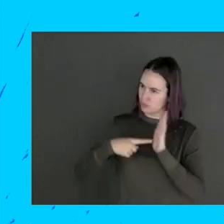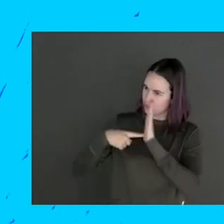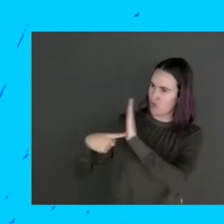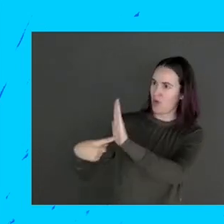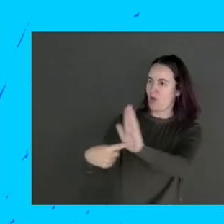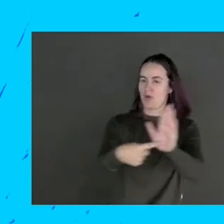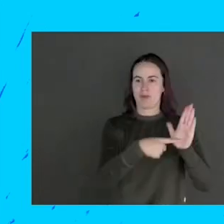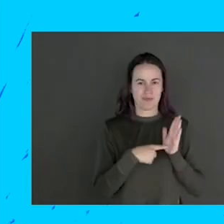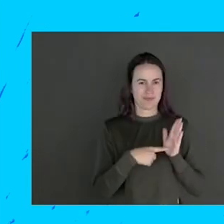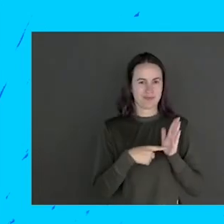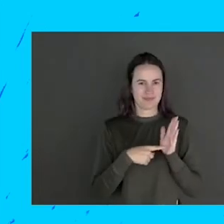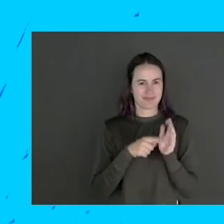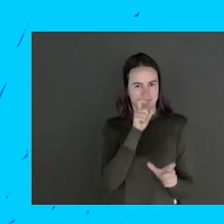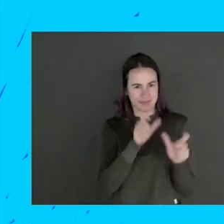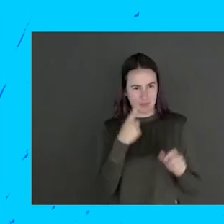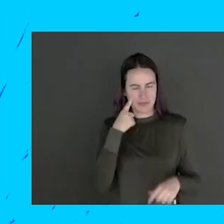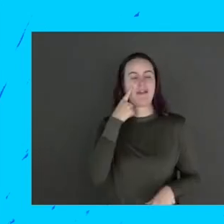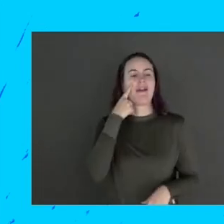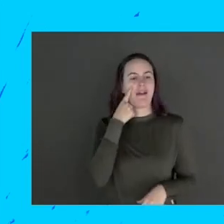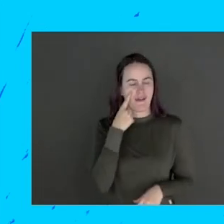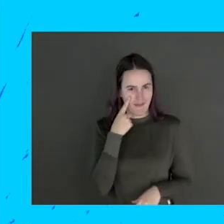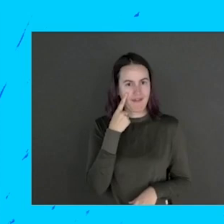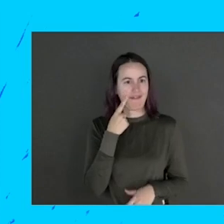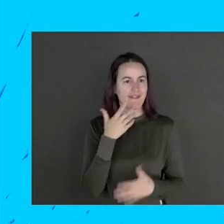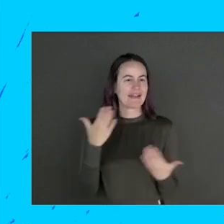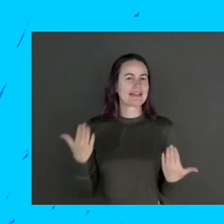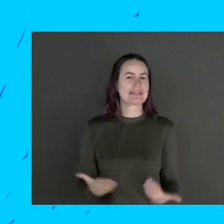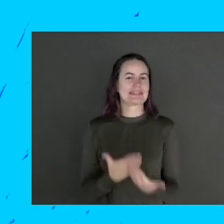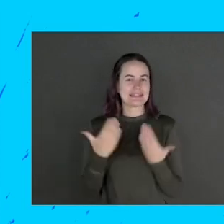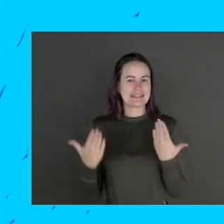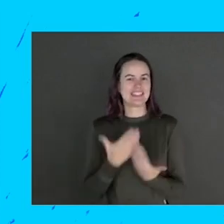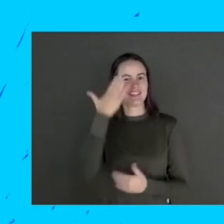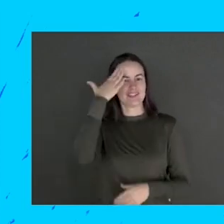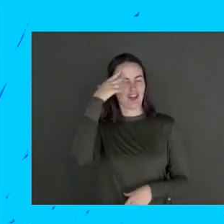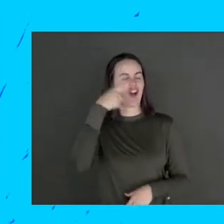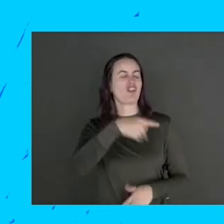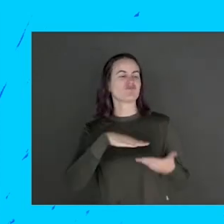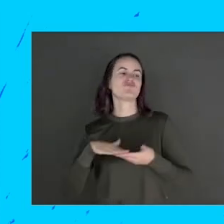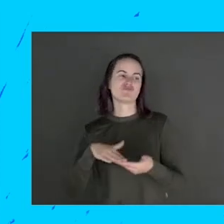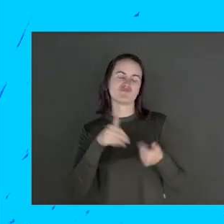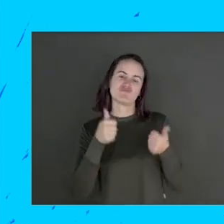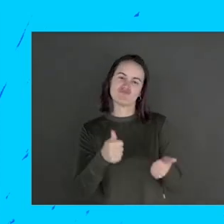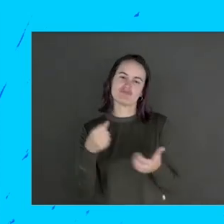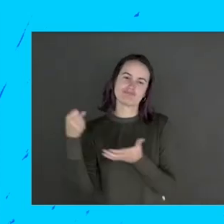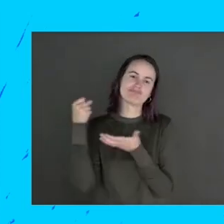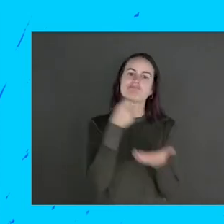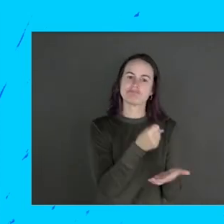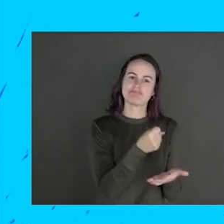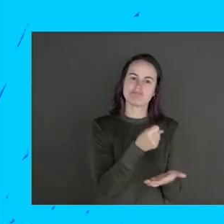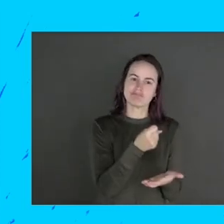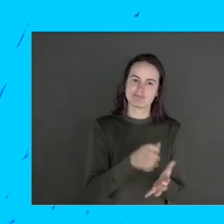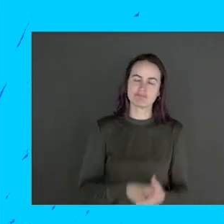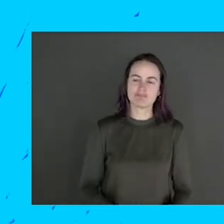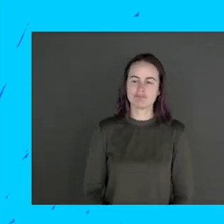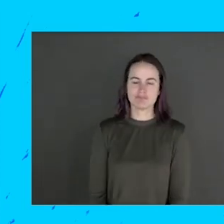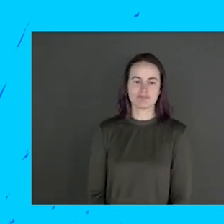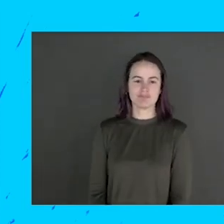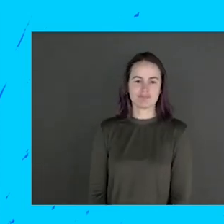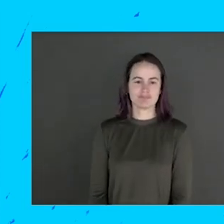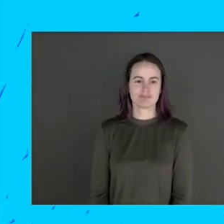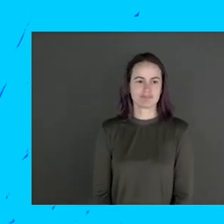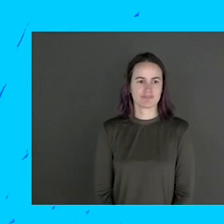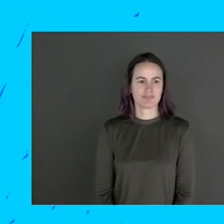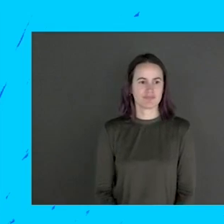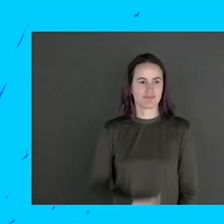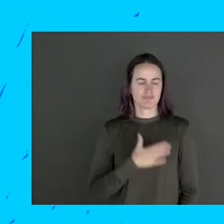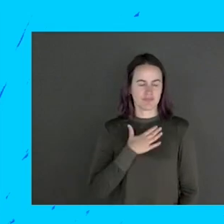space. There we can easily be identified and have continued funding. So we have to be really visible, take